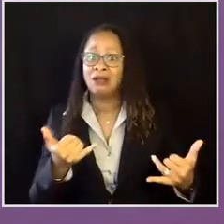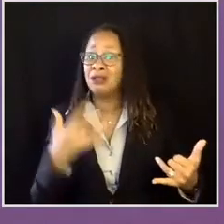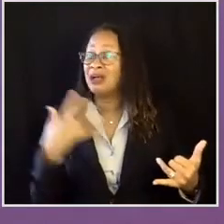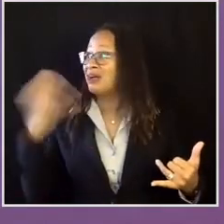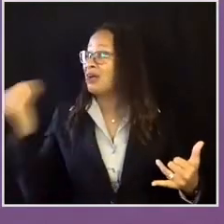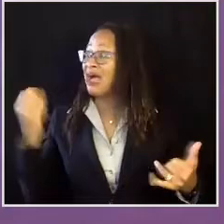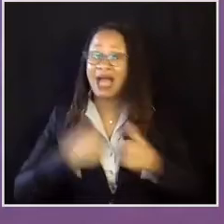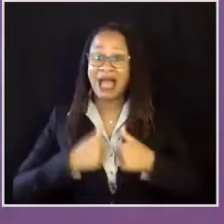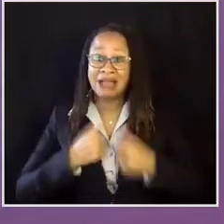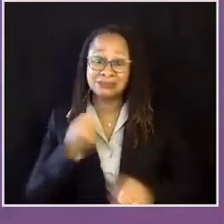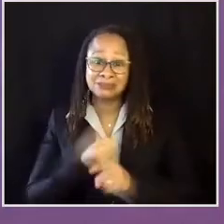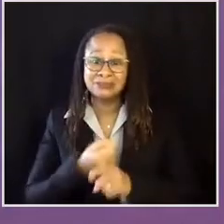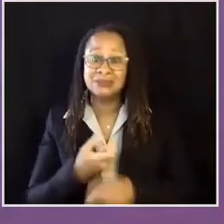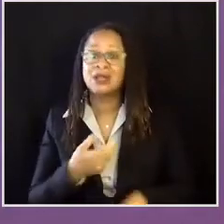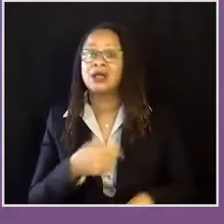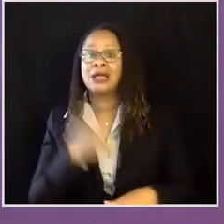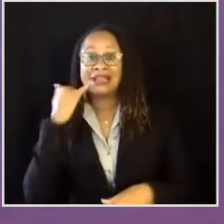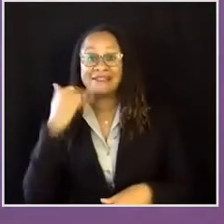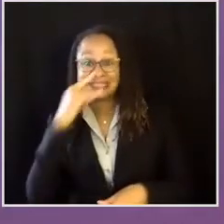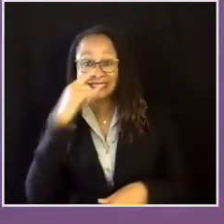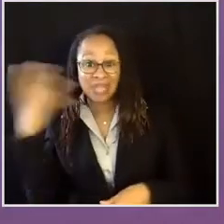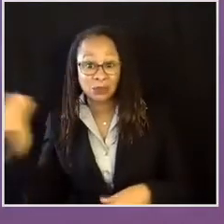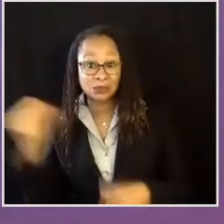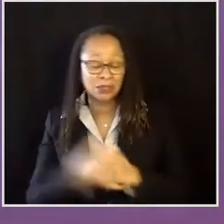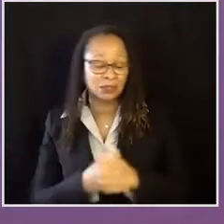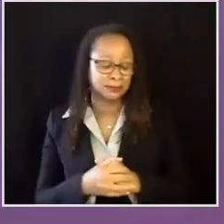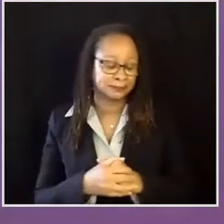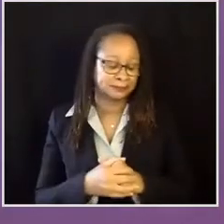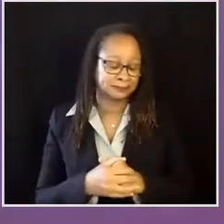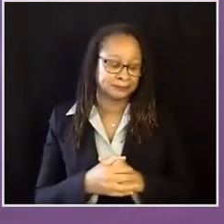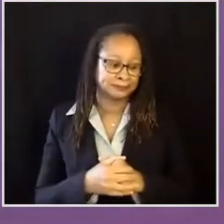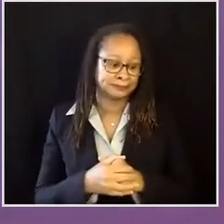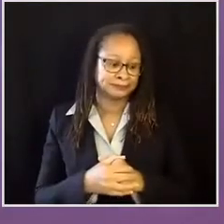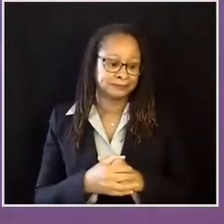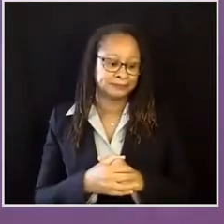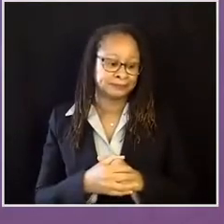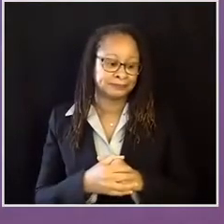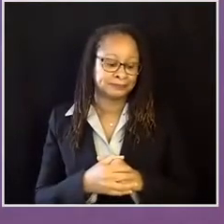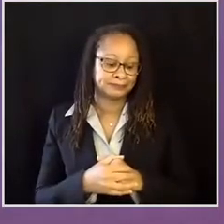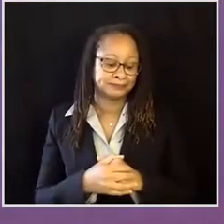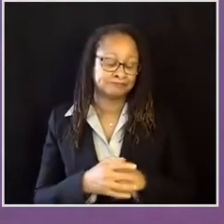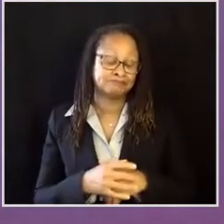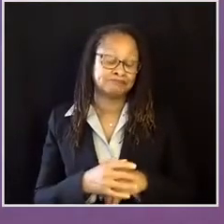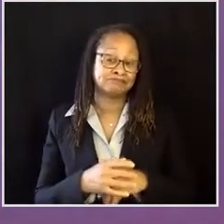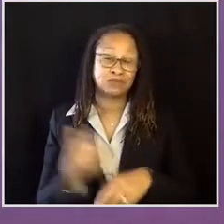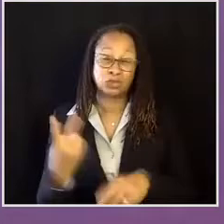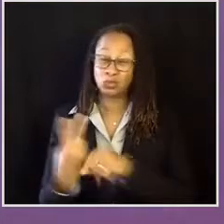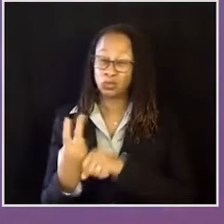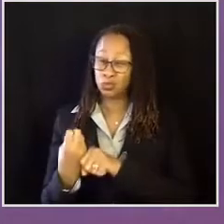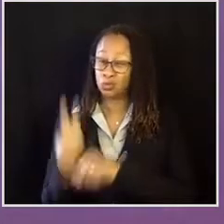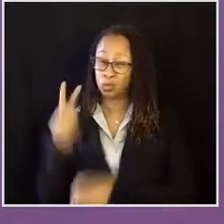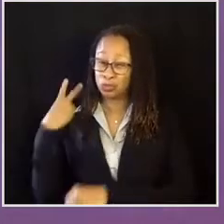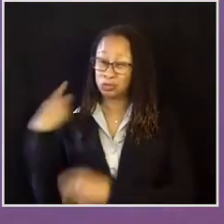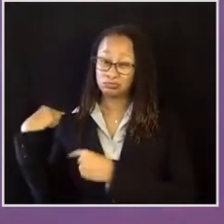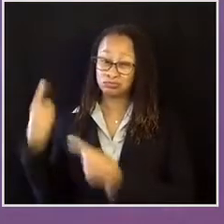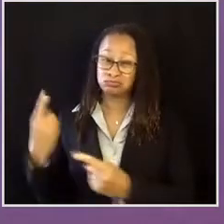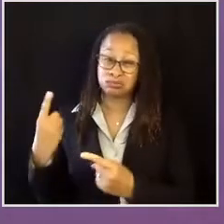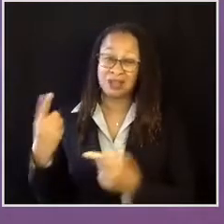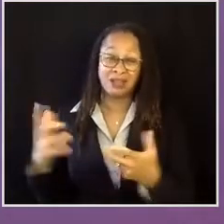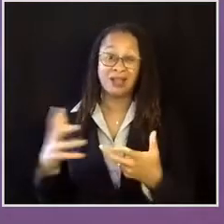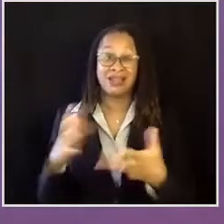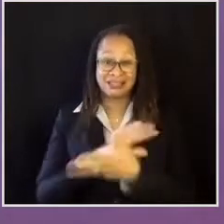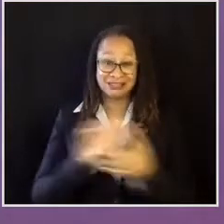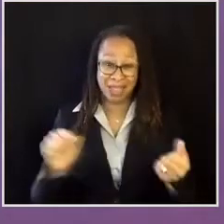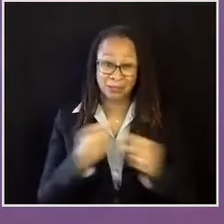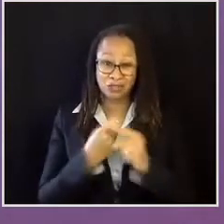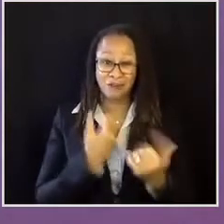attacks if their kids are outside. Over the past 2 years, the total damage from wildfires has